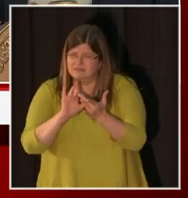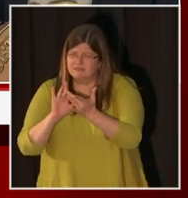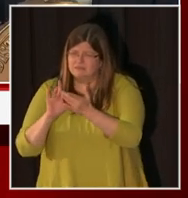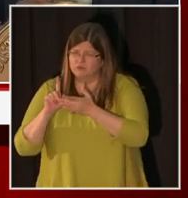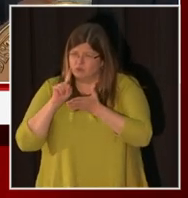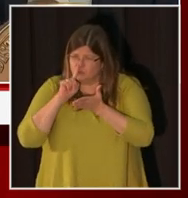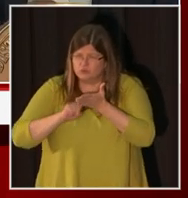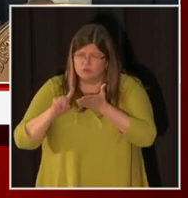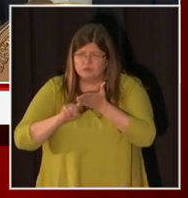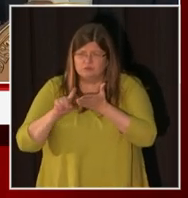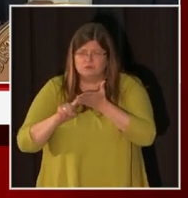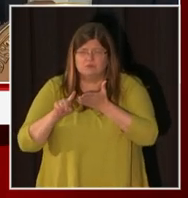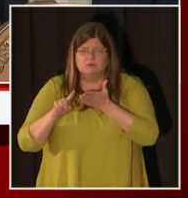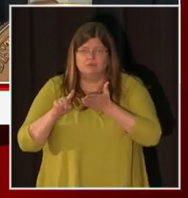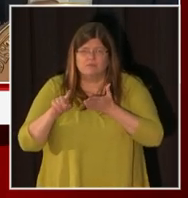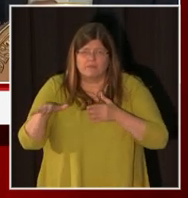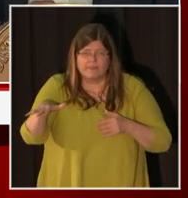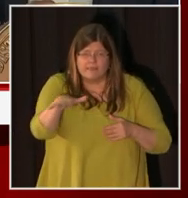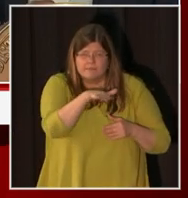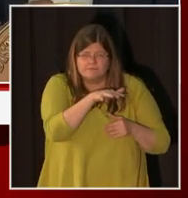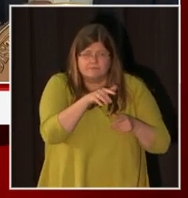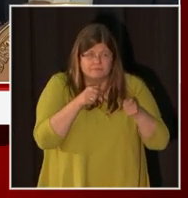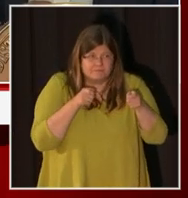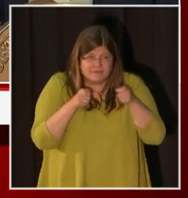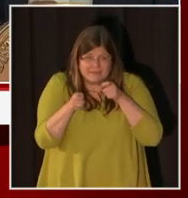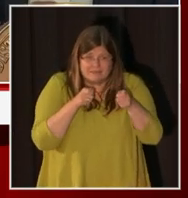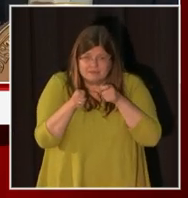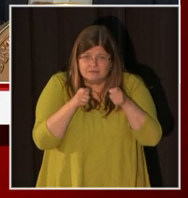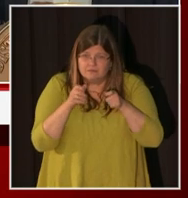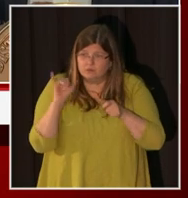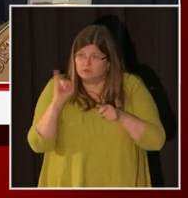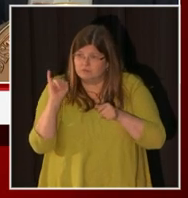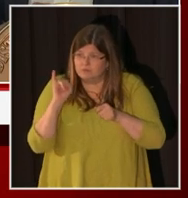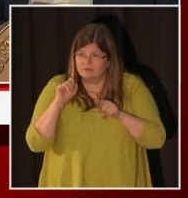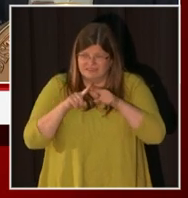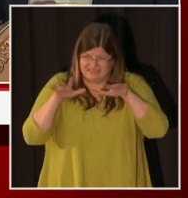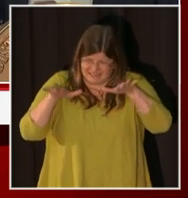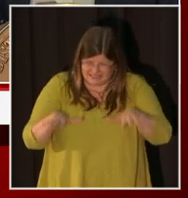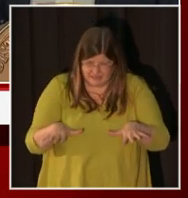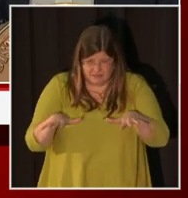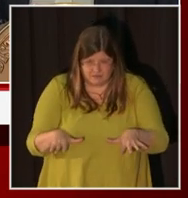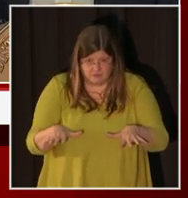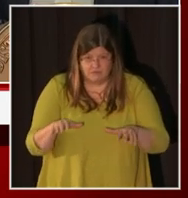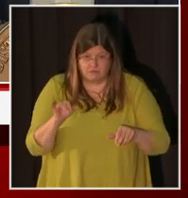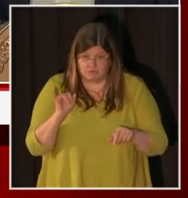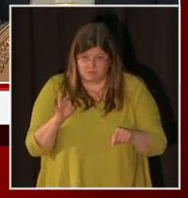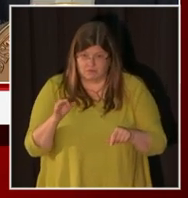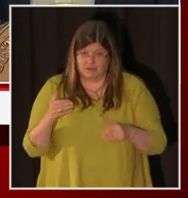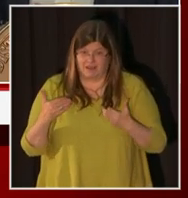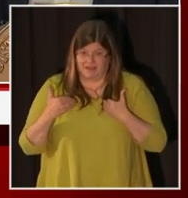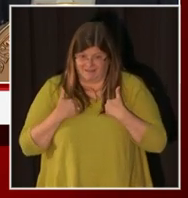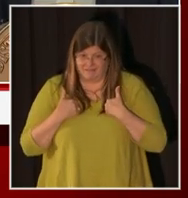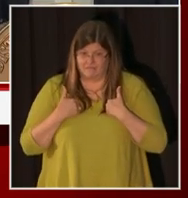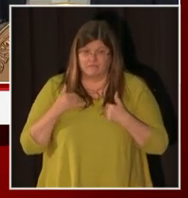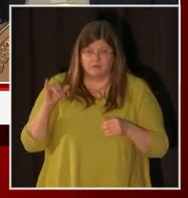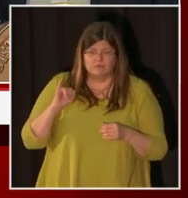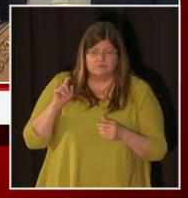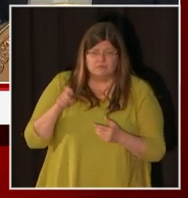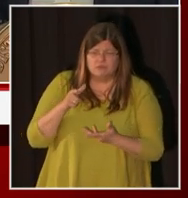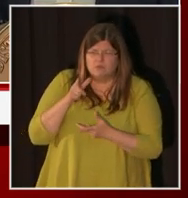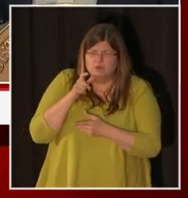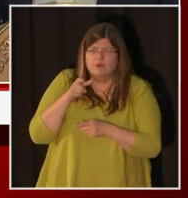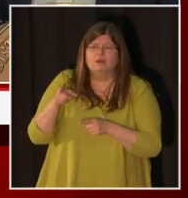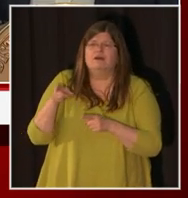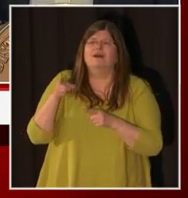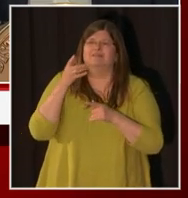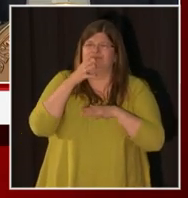to control and contain the virus. So we need to know who has it and who has been exposed to it.